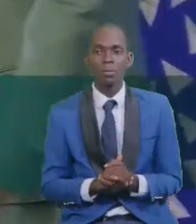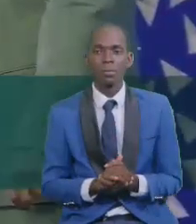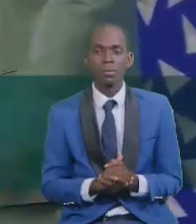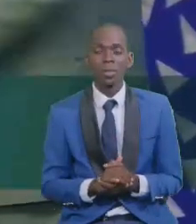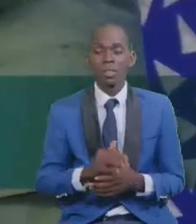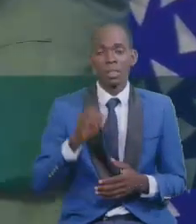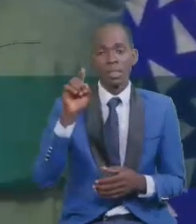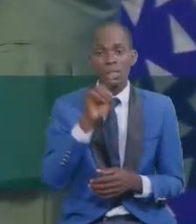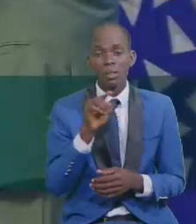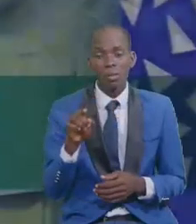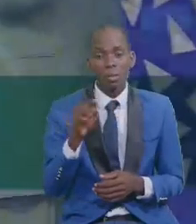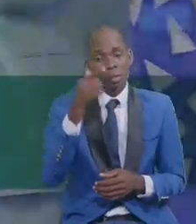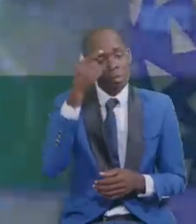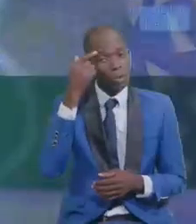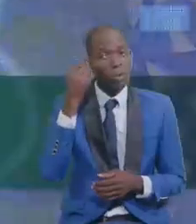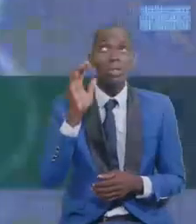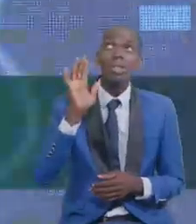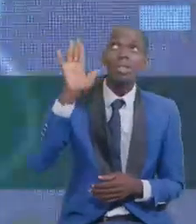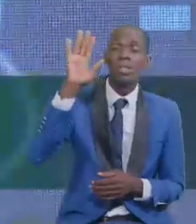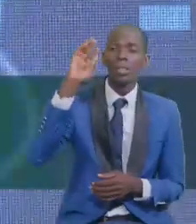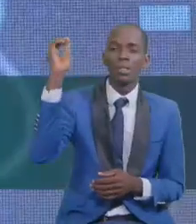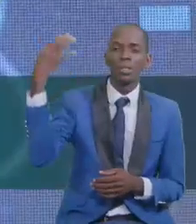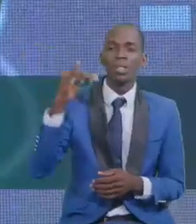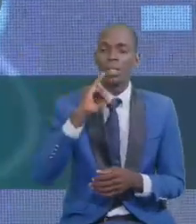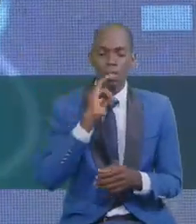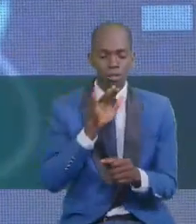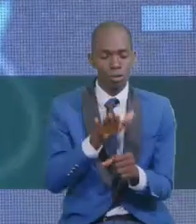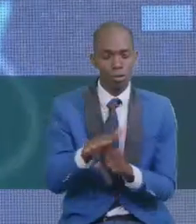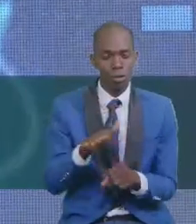Therefore, because his grace is sufficient for me,